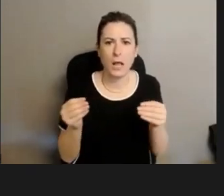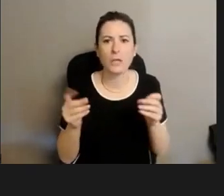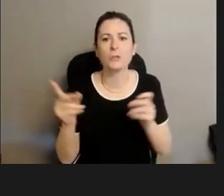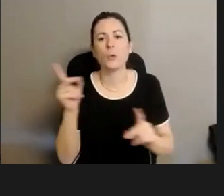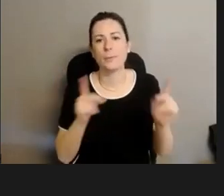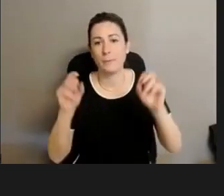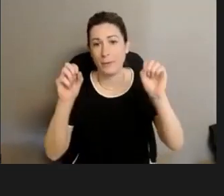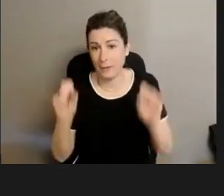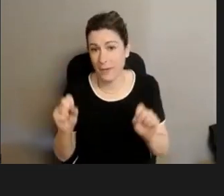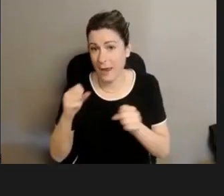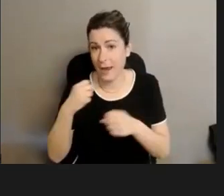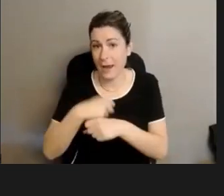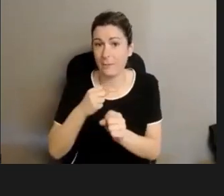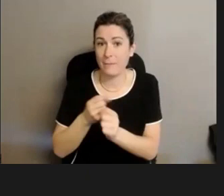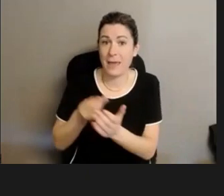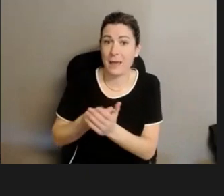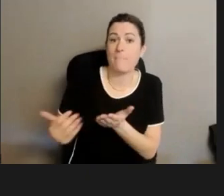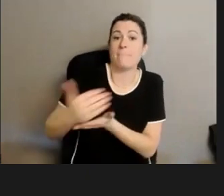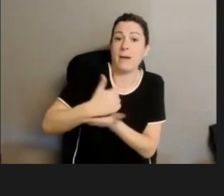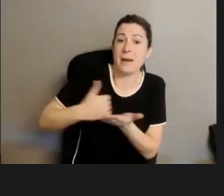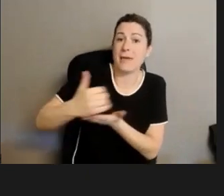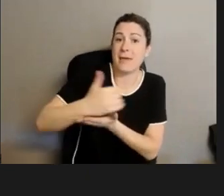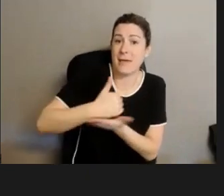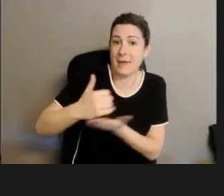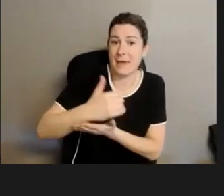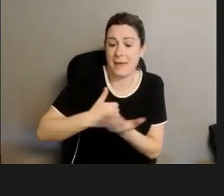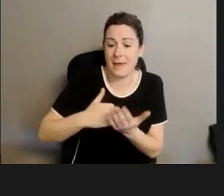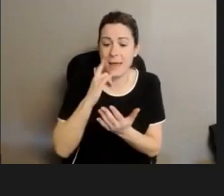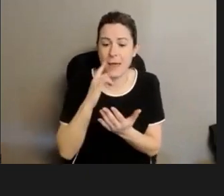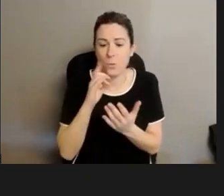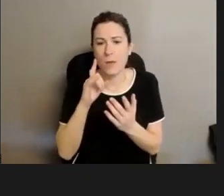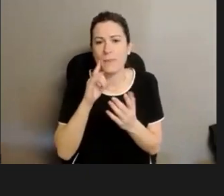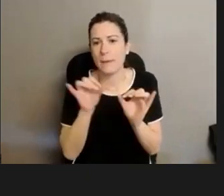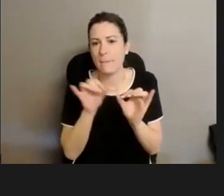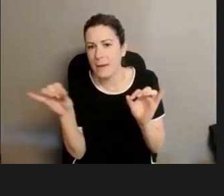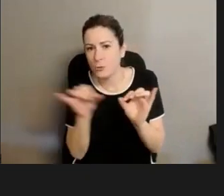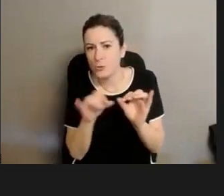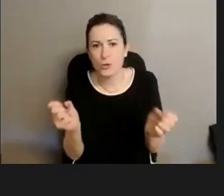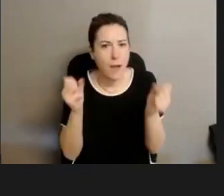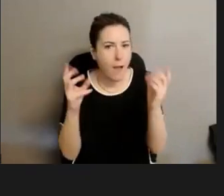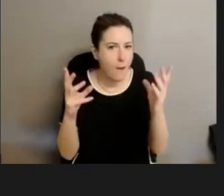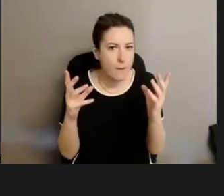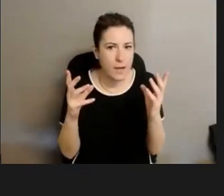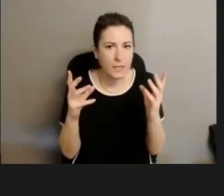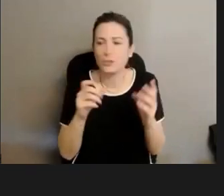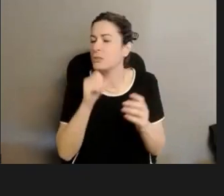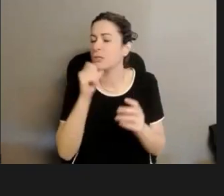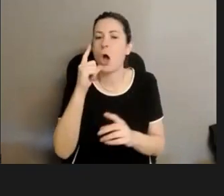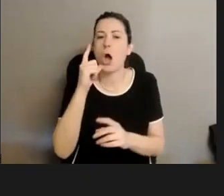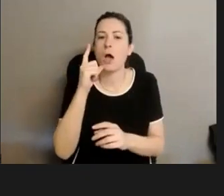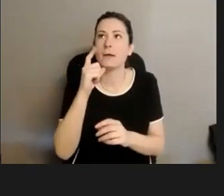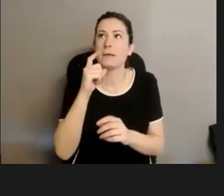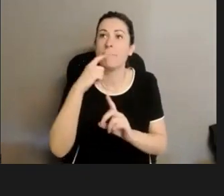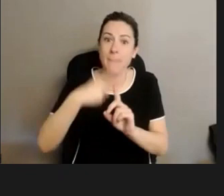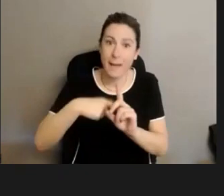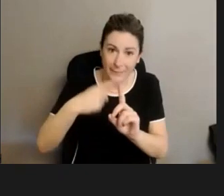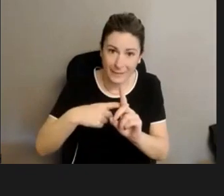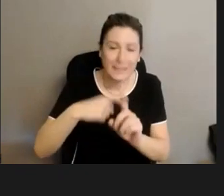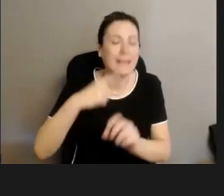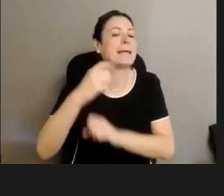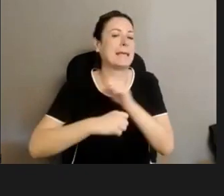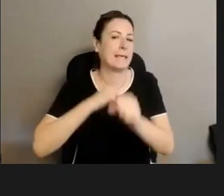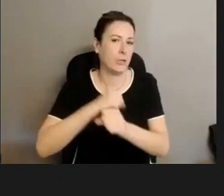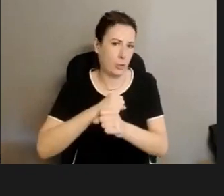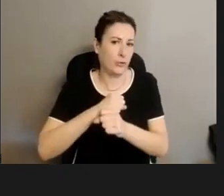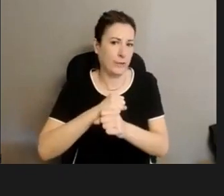annually rather than monthly. And when that happened, the government found that for all the number of people